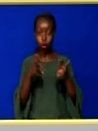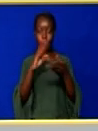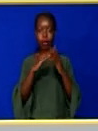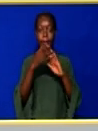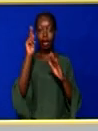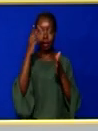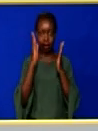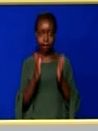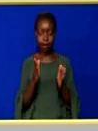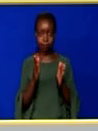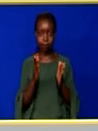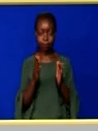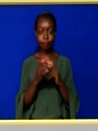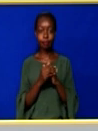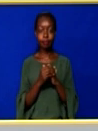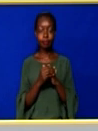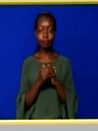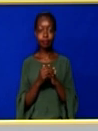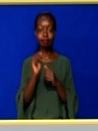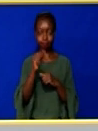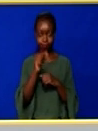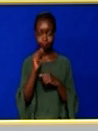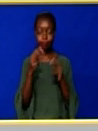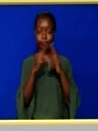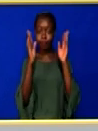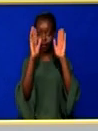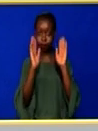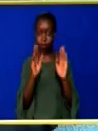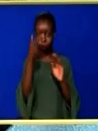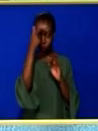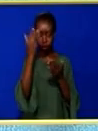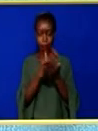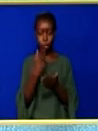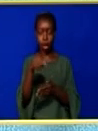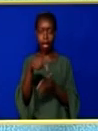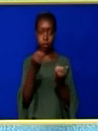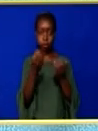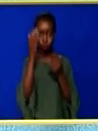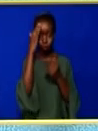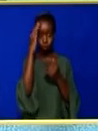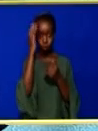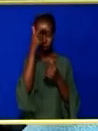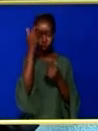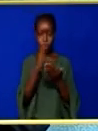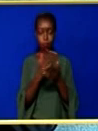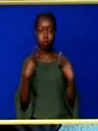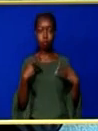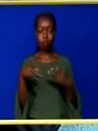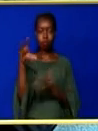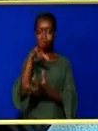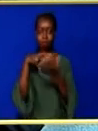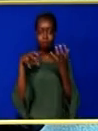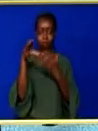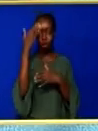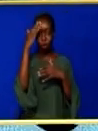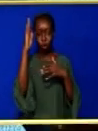Ways of becoming a Kenyan citizen. Yes. Very important. Yes. Because some of us also need to know, because, you know, there are people who are confused or they don't